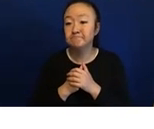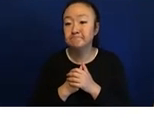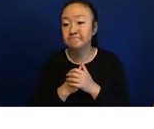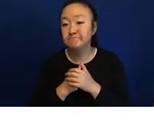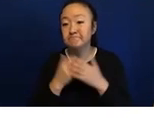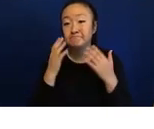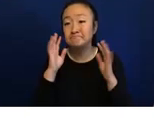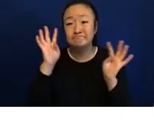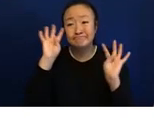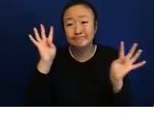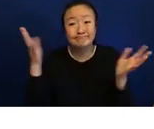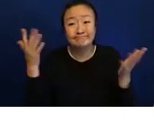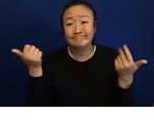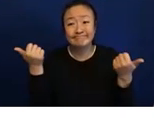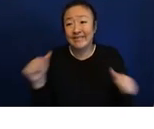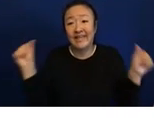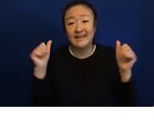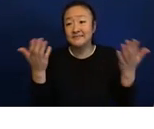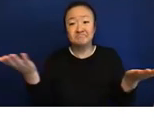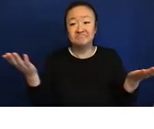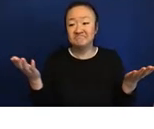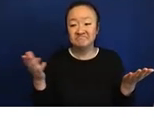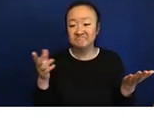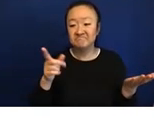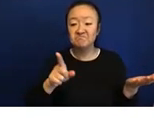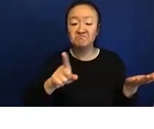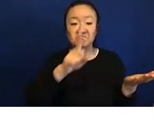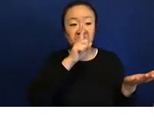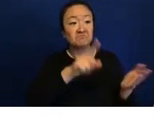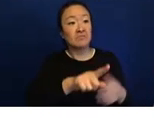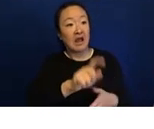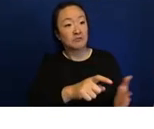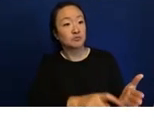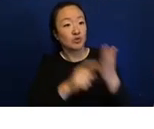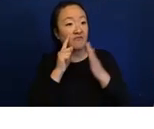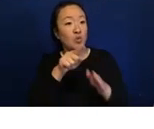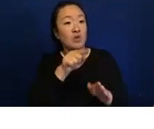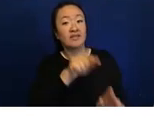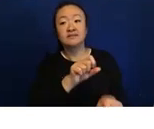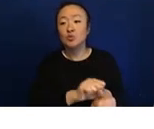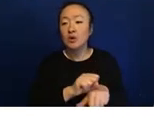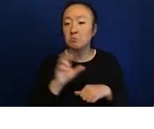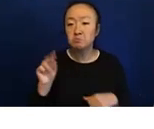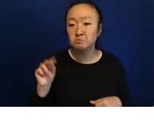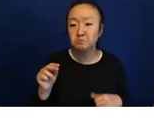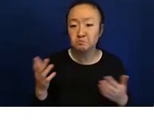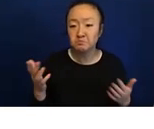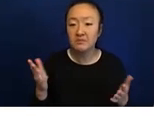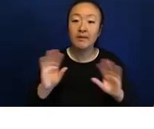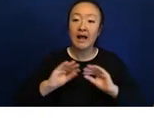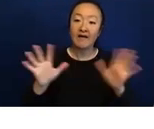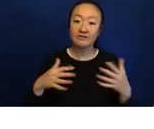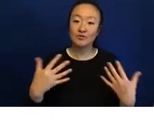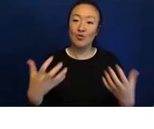I don't know, you can use it for anything. It doesn't exactly have to be for this work, but obviously we